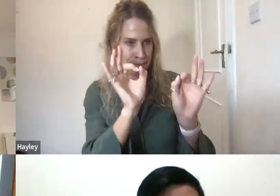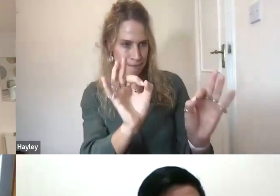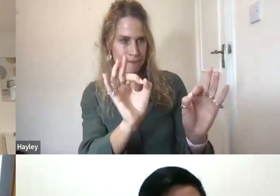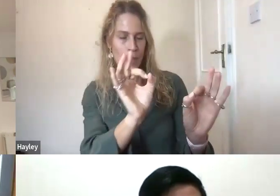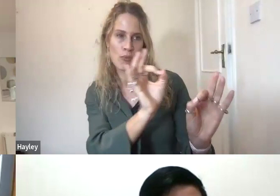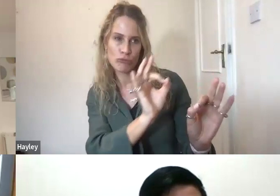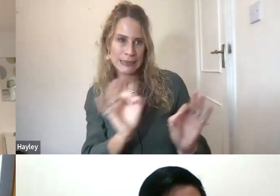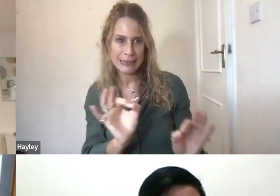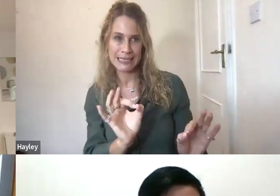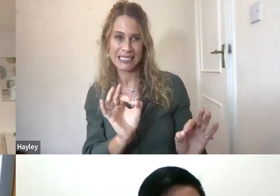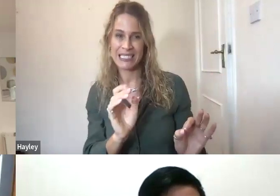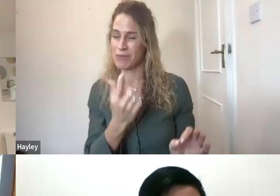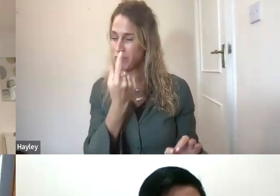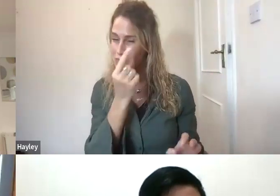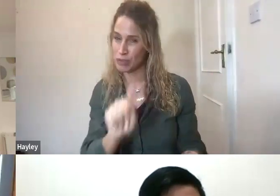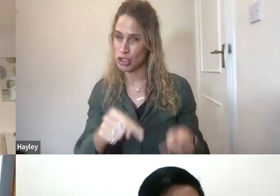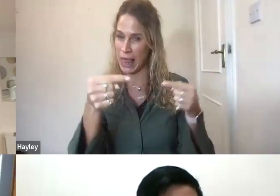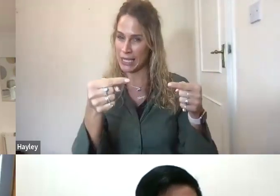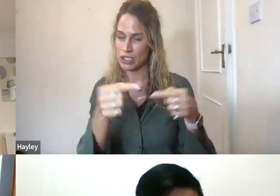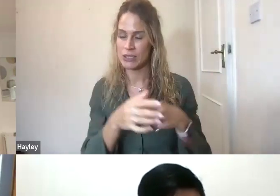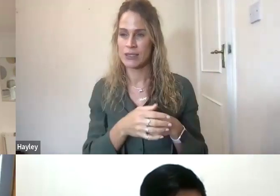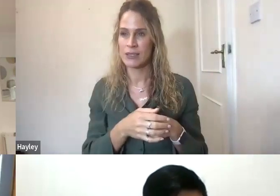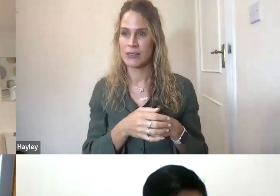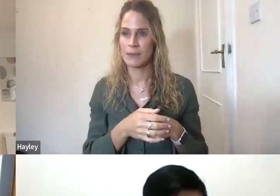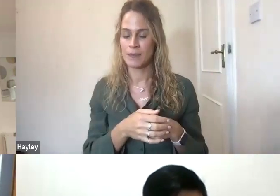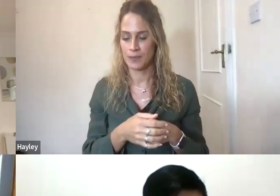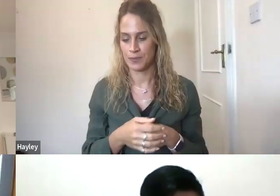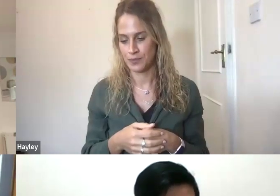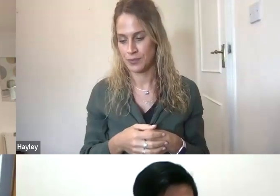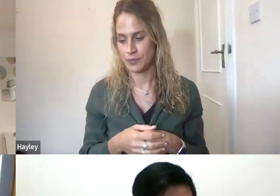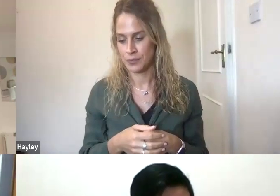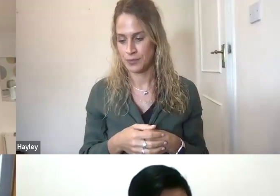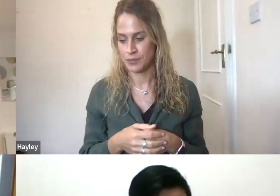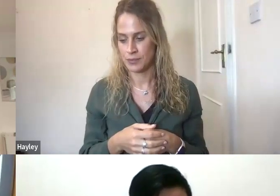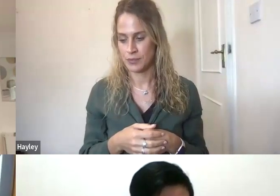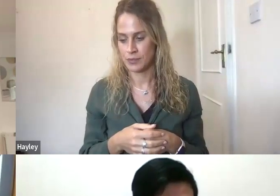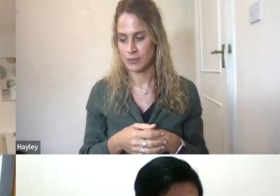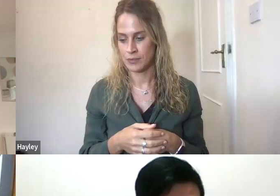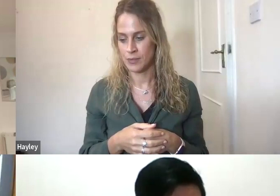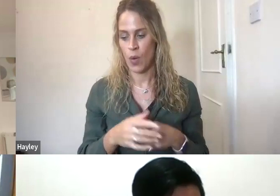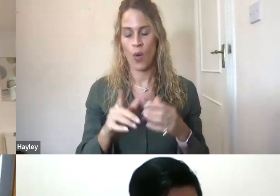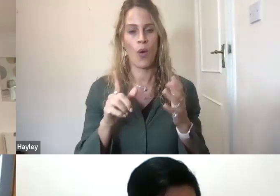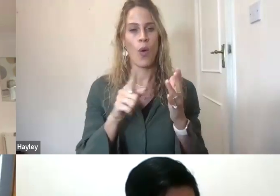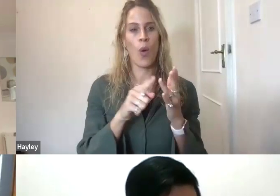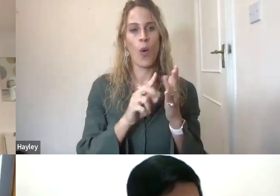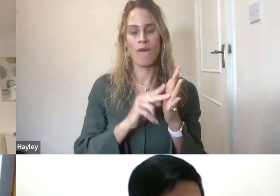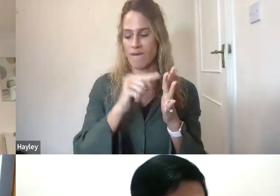it. The Tamil title is Ovia Kanavu, the painting of a